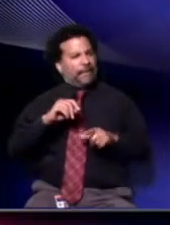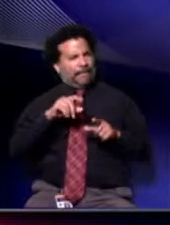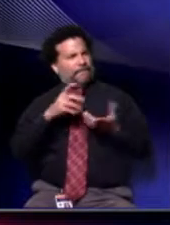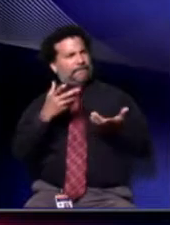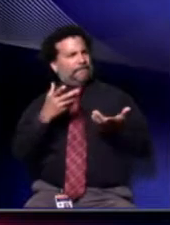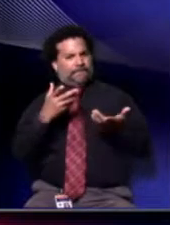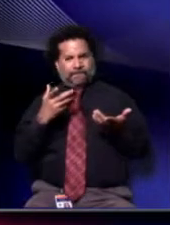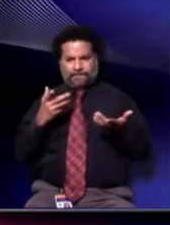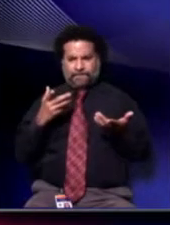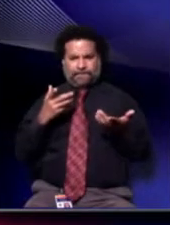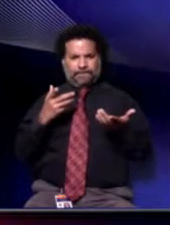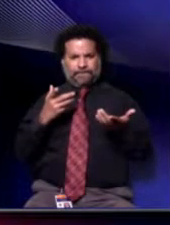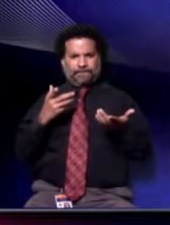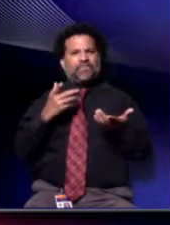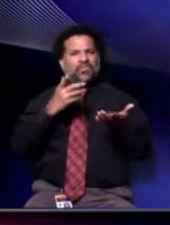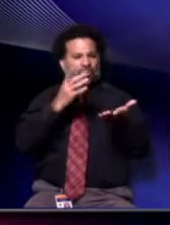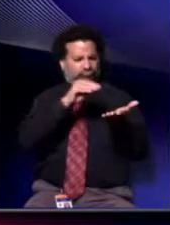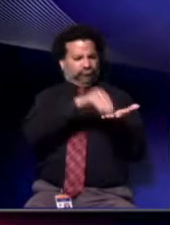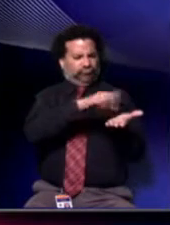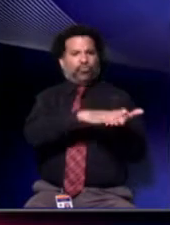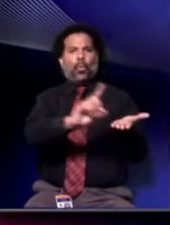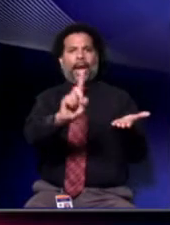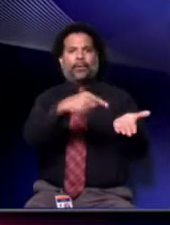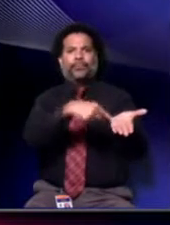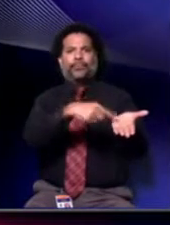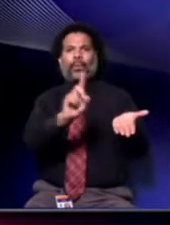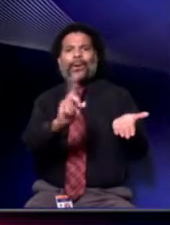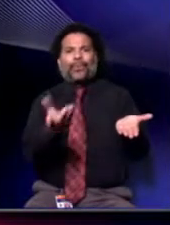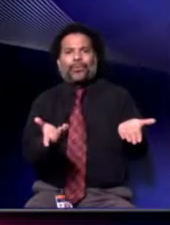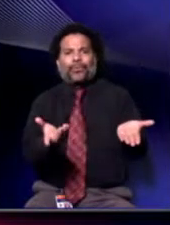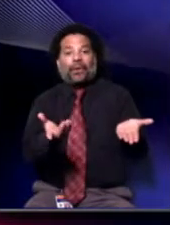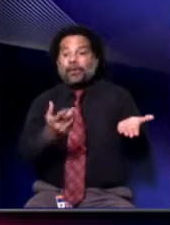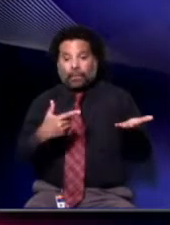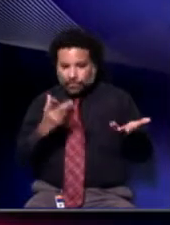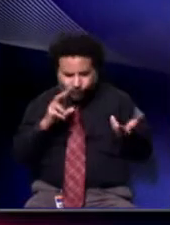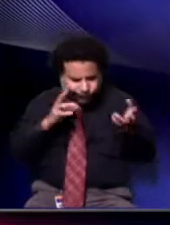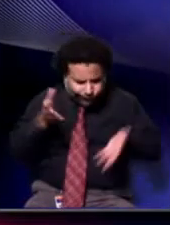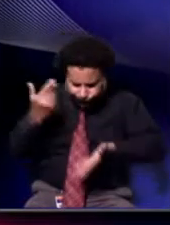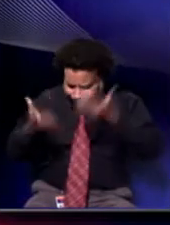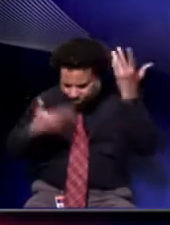we accounting for that here? Because I didn't see it. It looks like